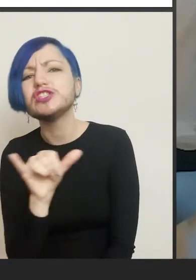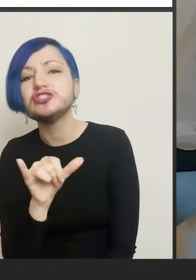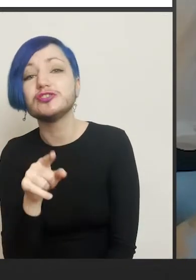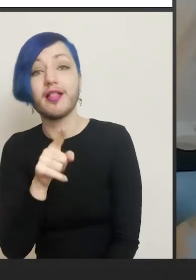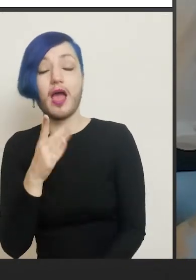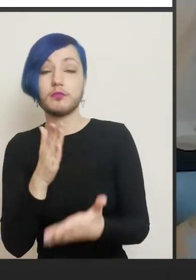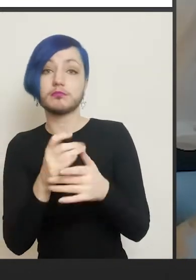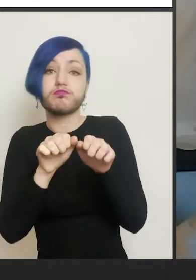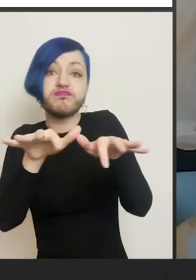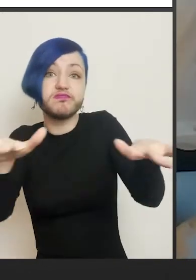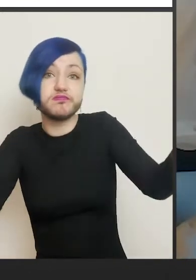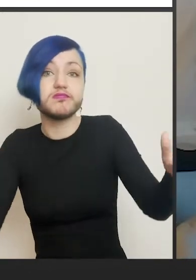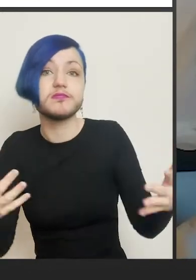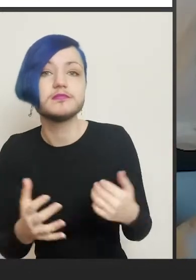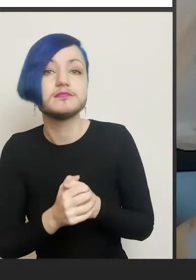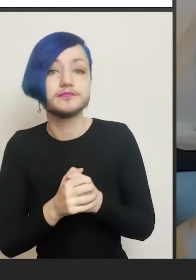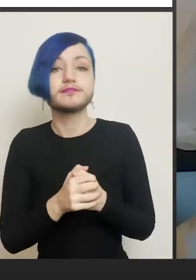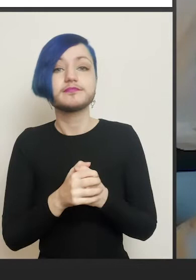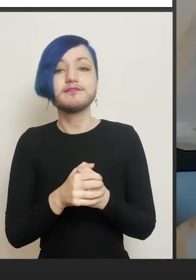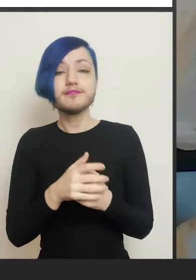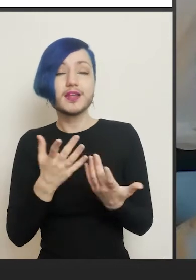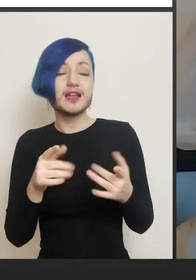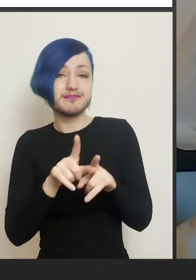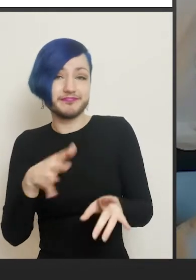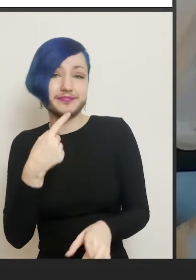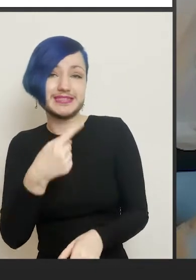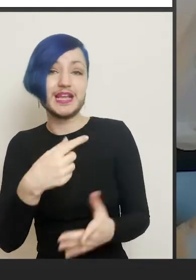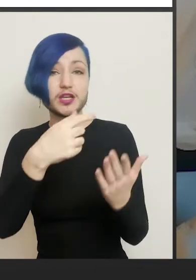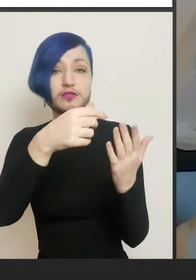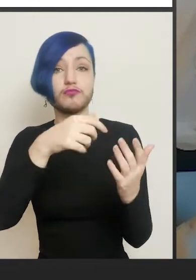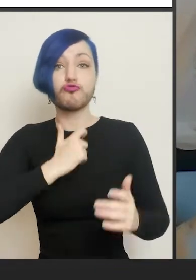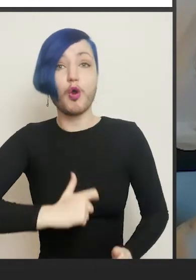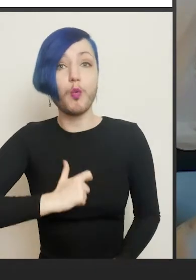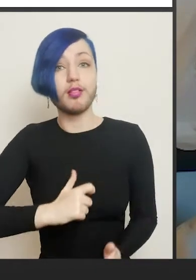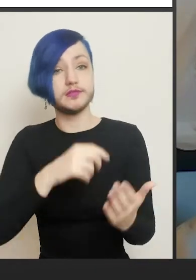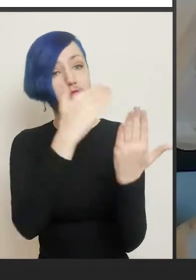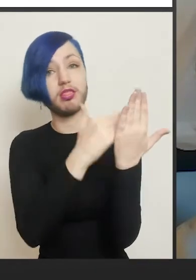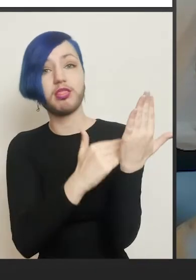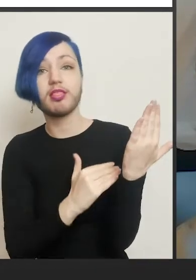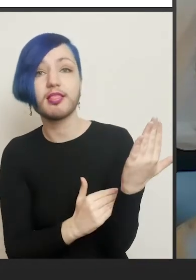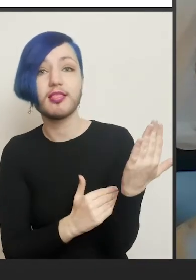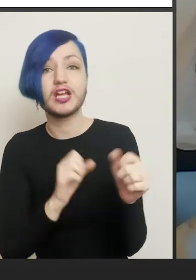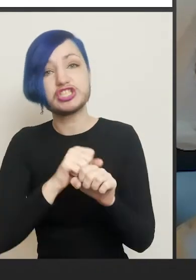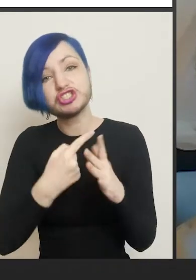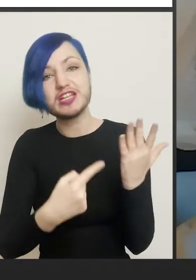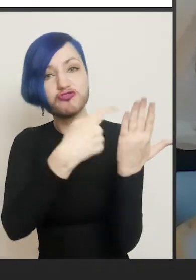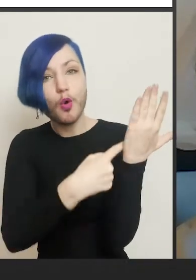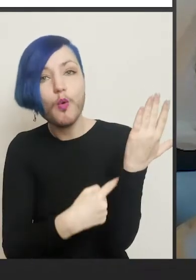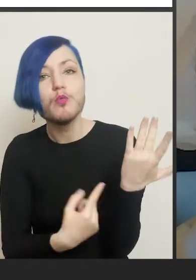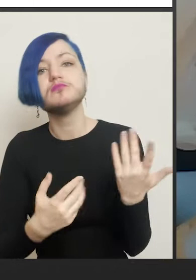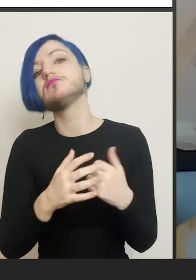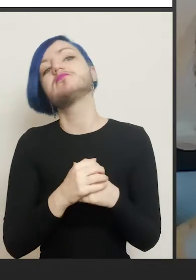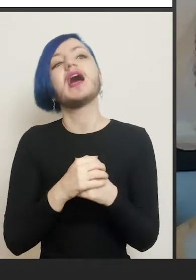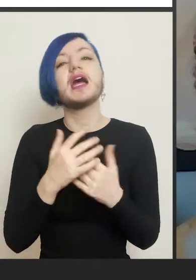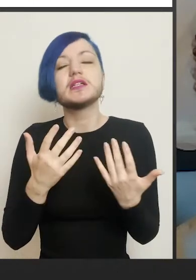that's pervasive. And you're right, there are social roles, and they are, you know, gender roles, and they